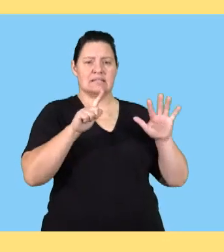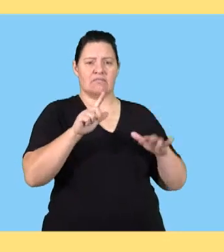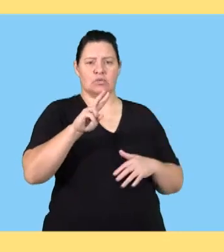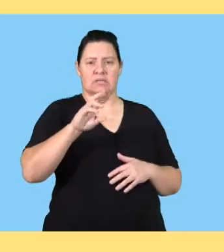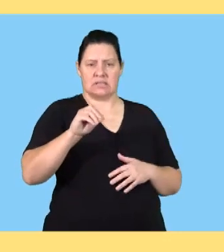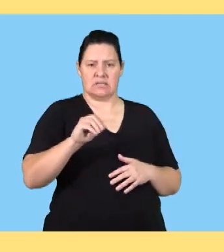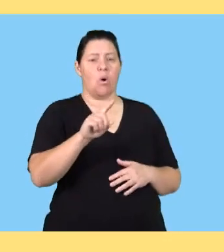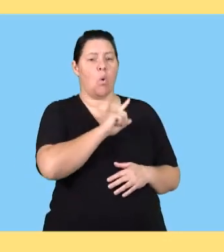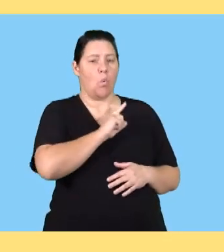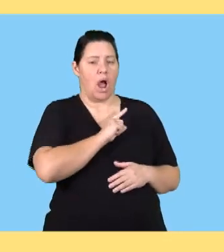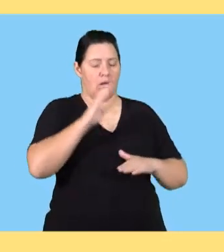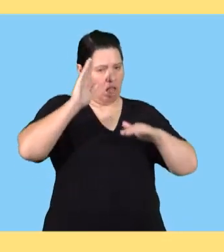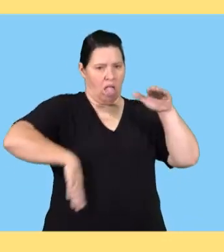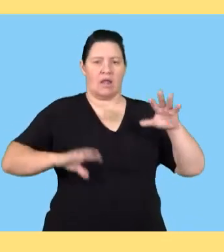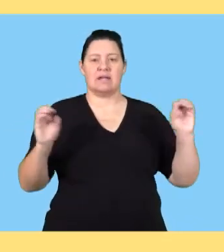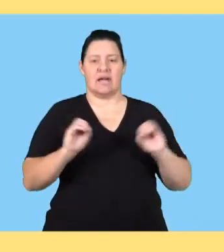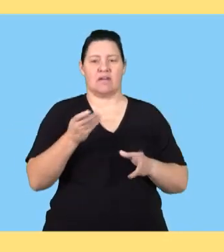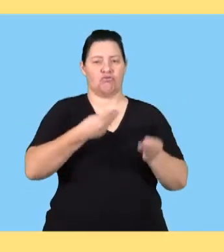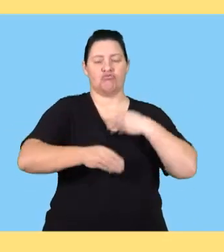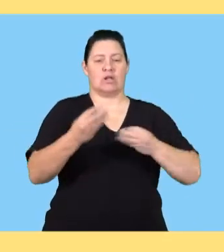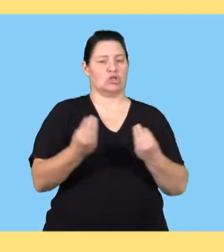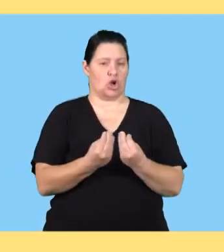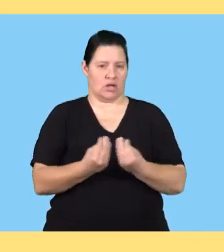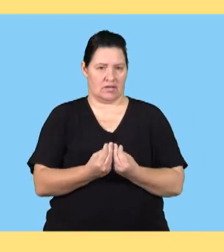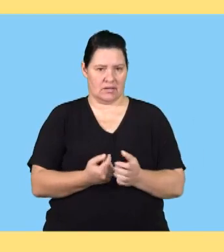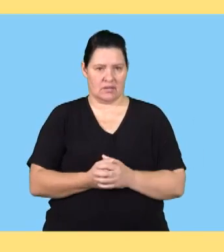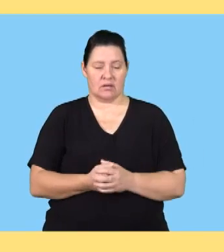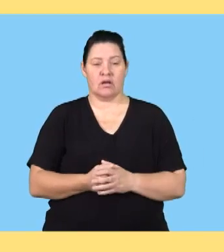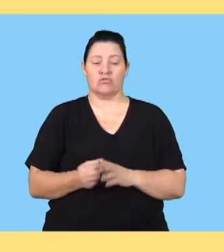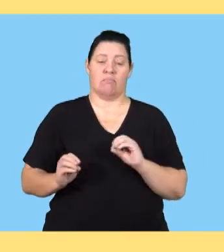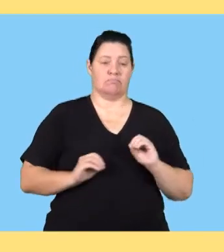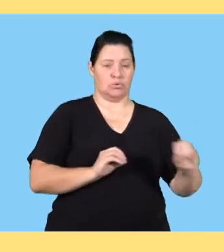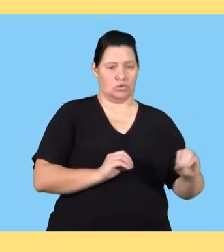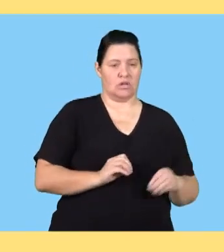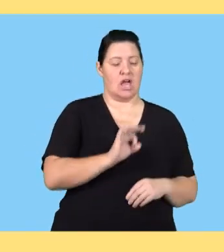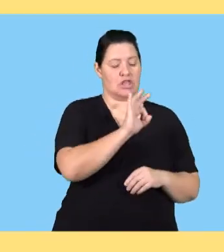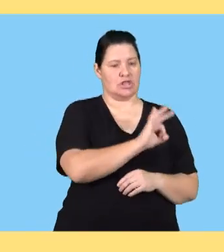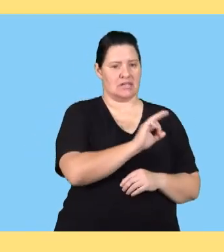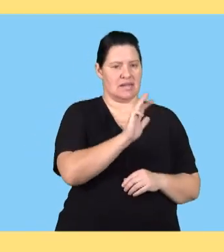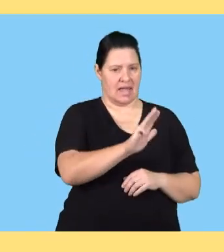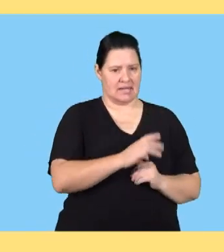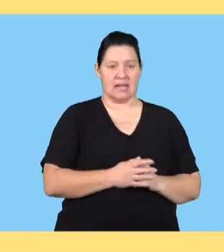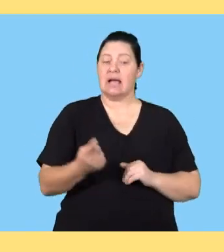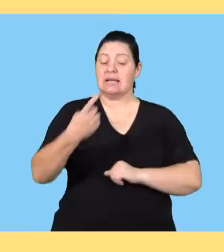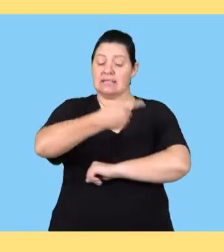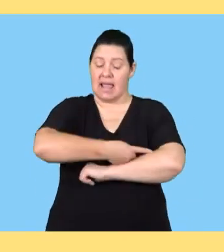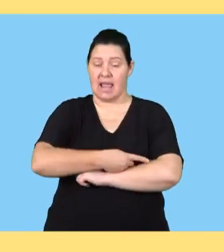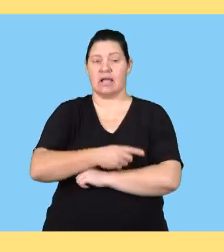discount that had not been given to us on the purchase of trading stock. So I come here, it's 39. The day